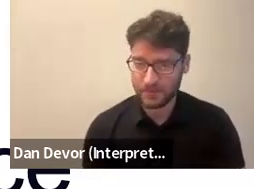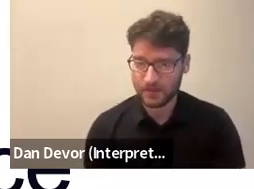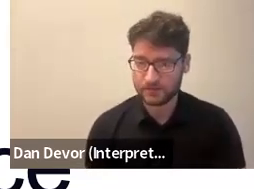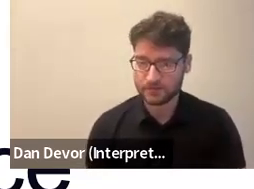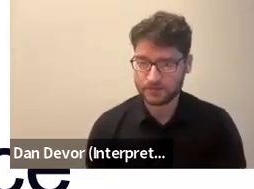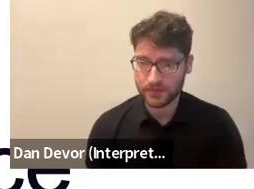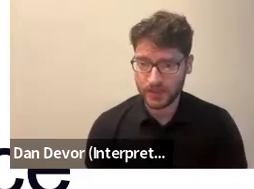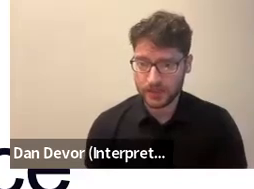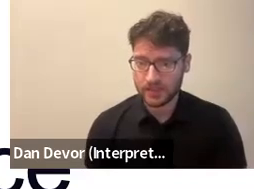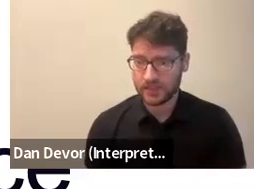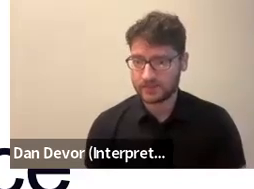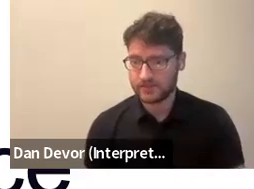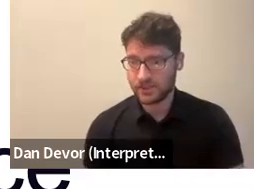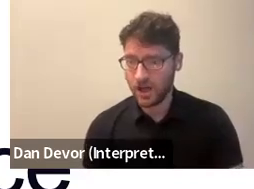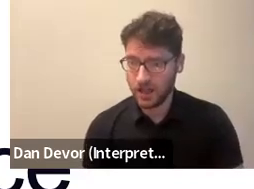level.